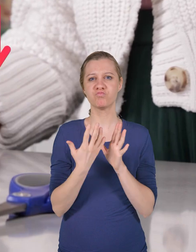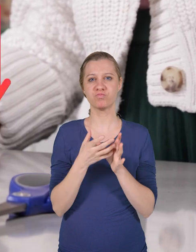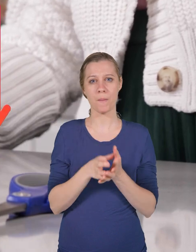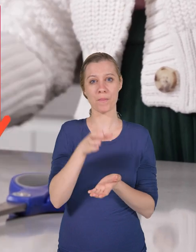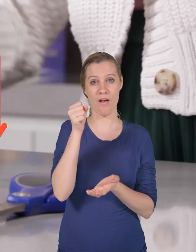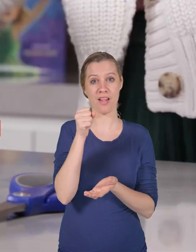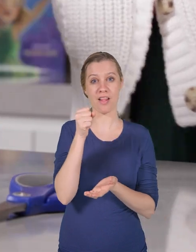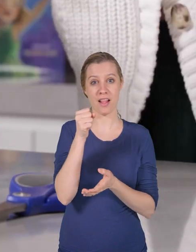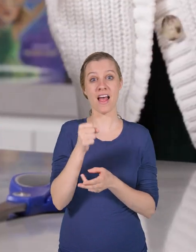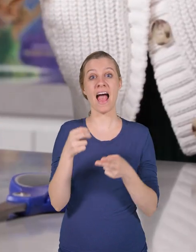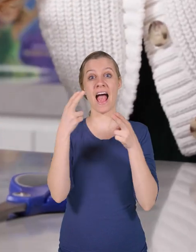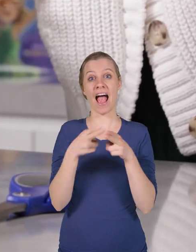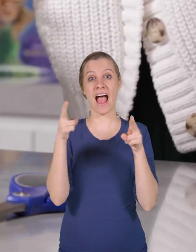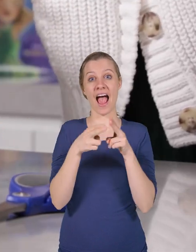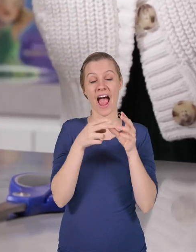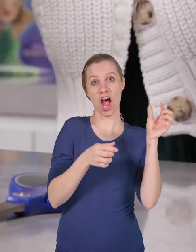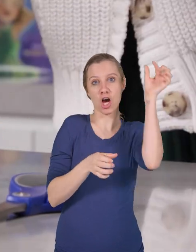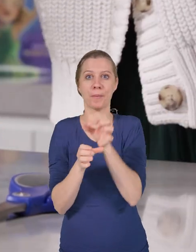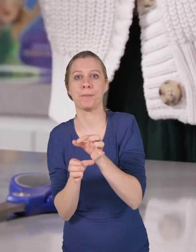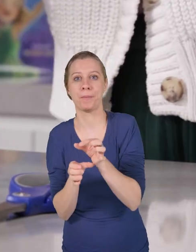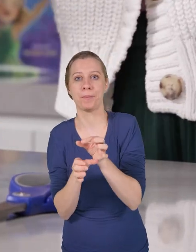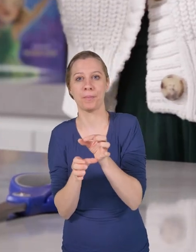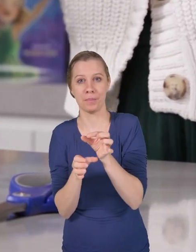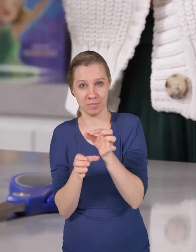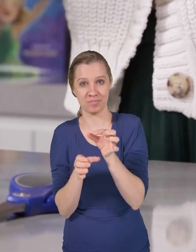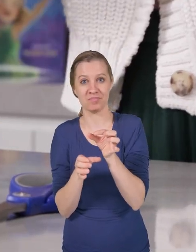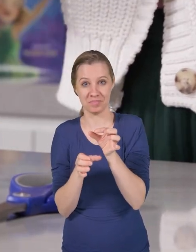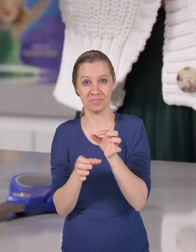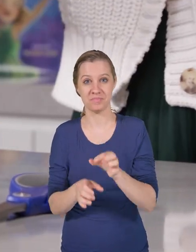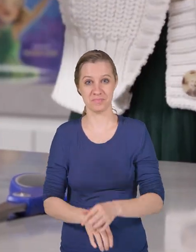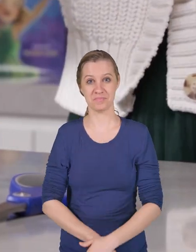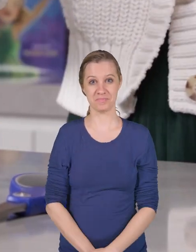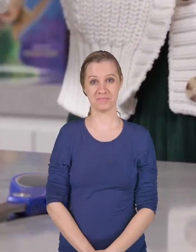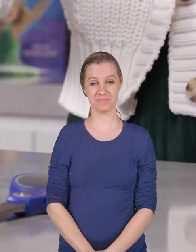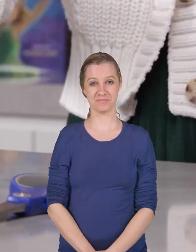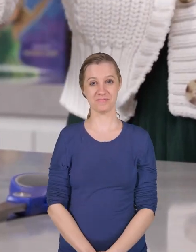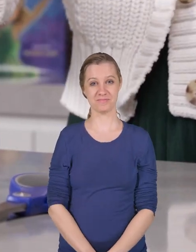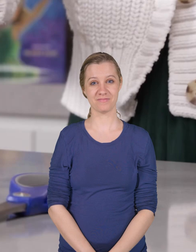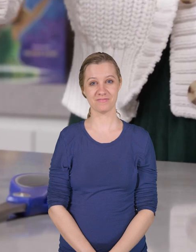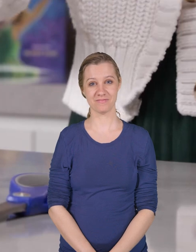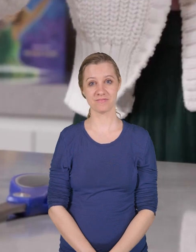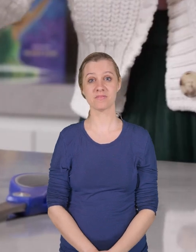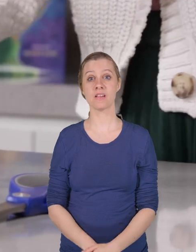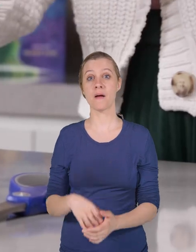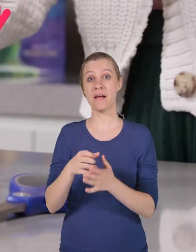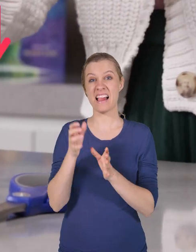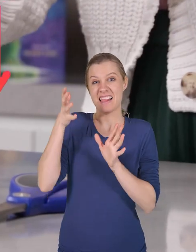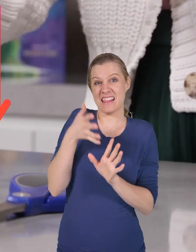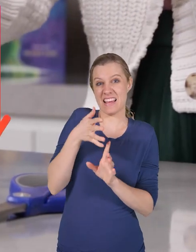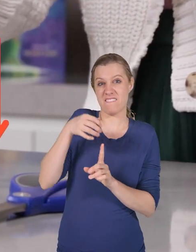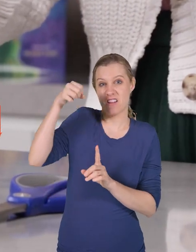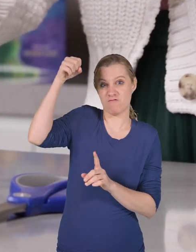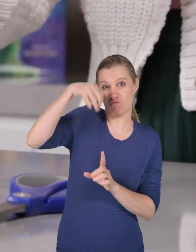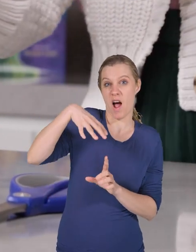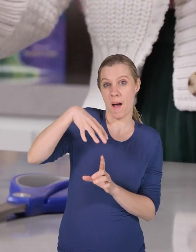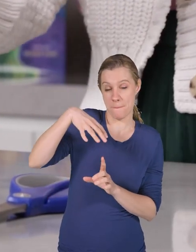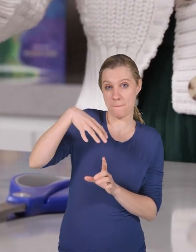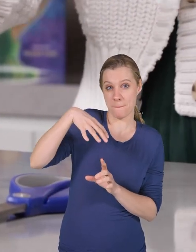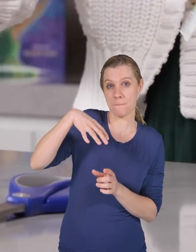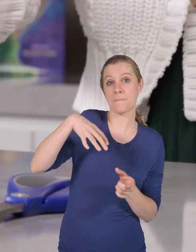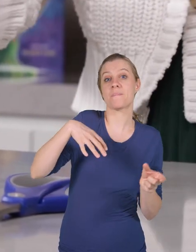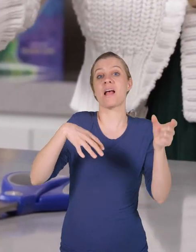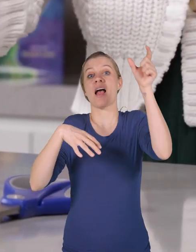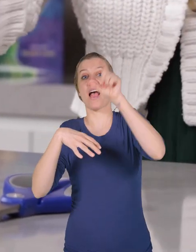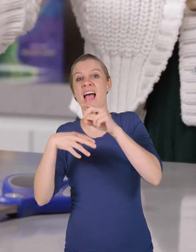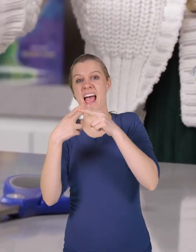to throw it in our bottle and then very quickly put our egg on top. We're gonna leave this in the bottle. I'm gonna drop it